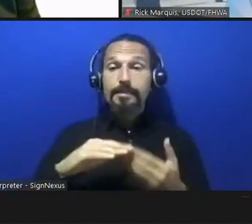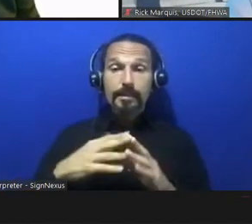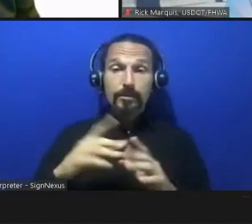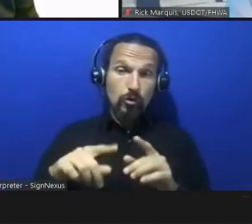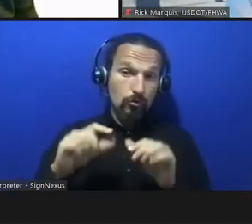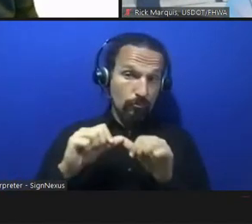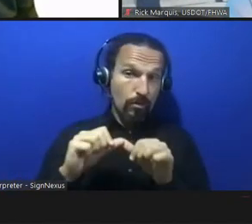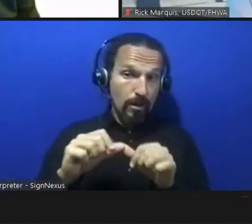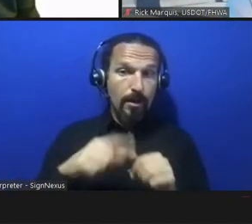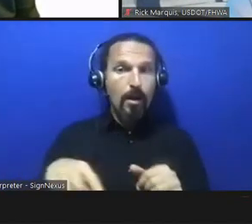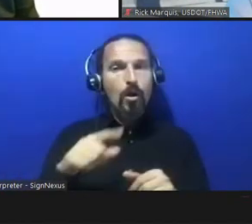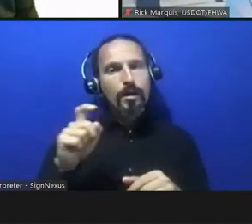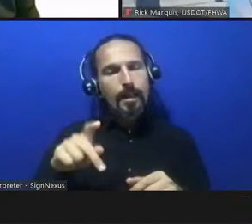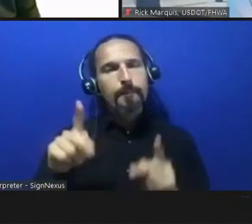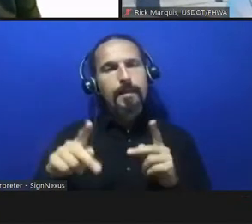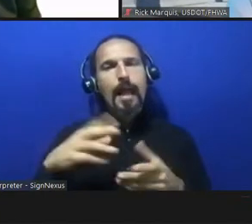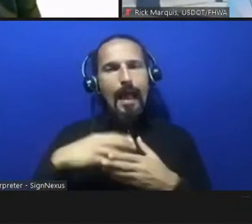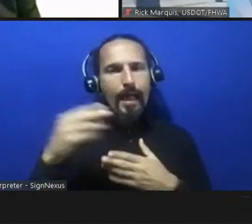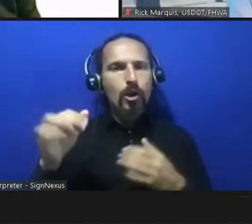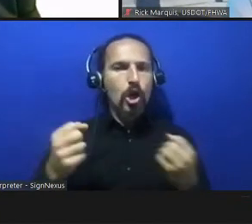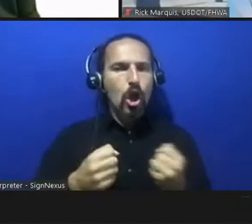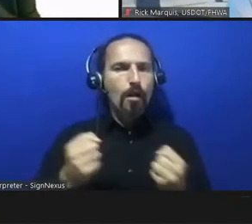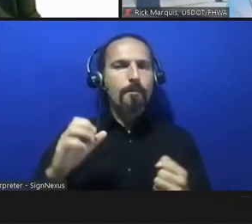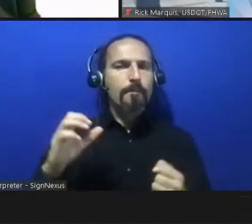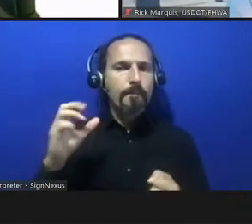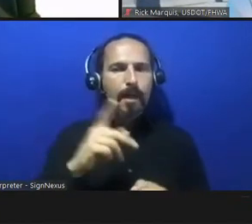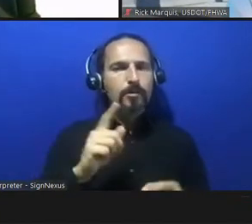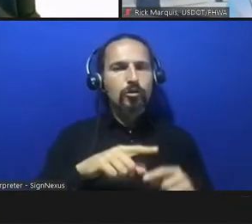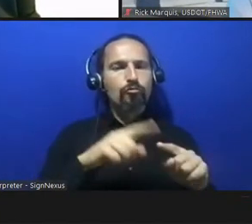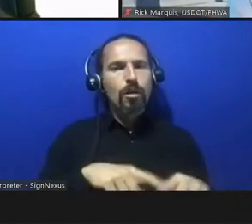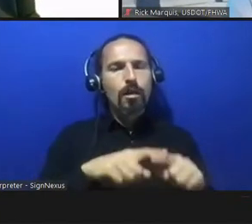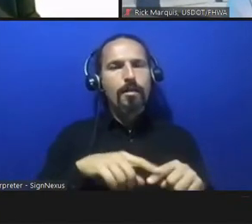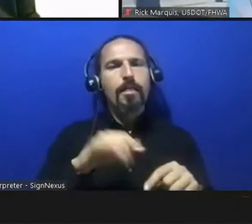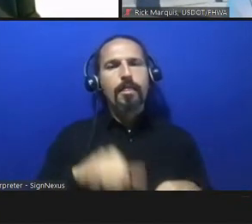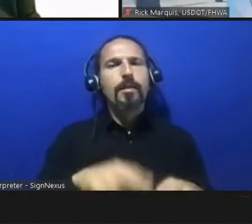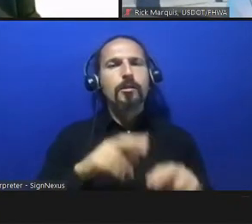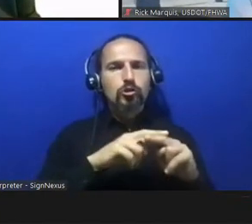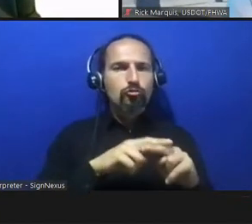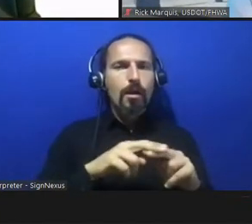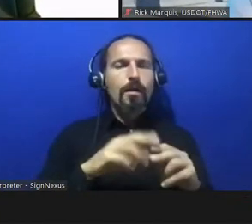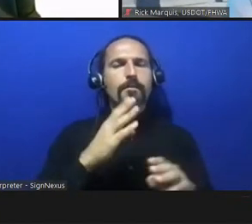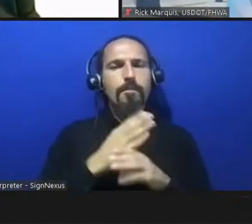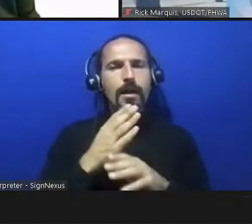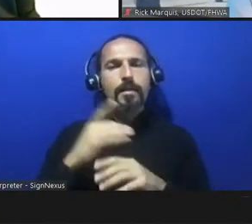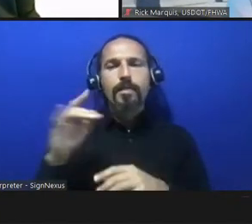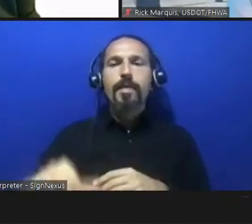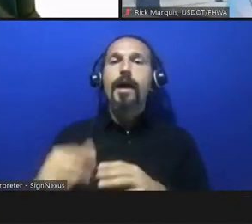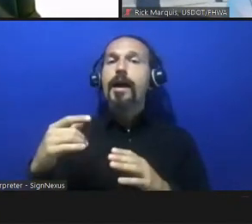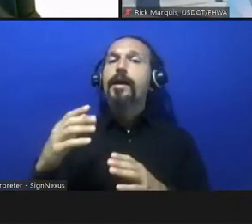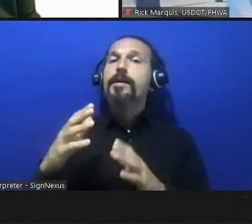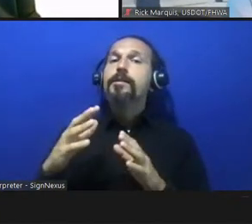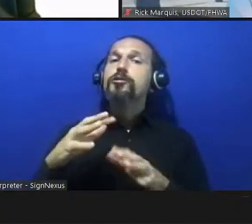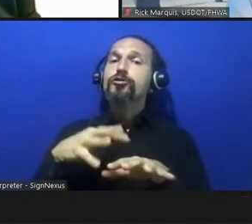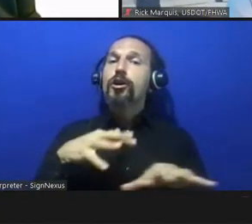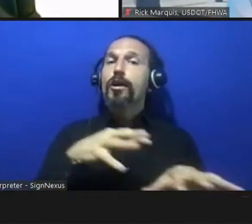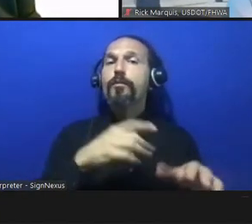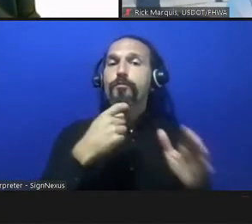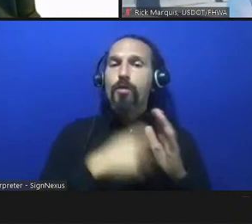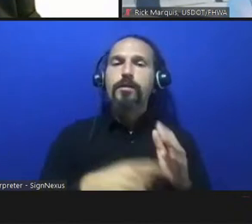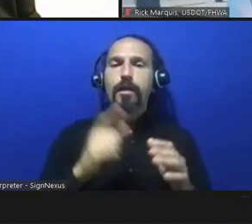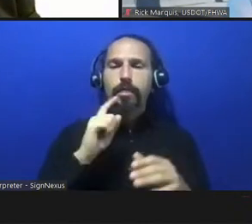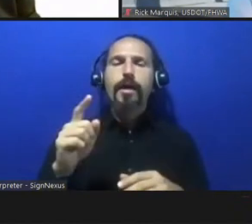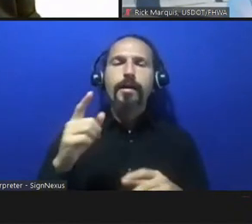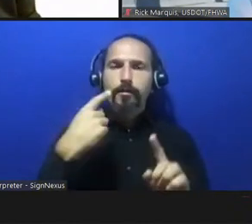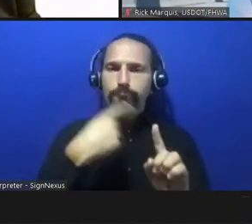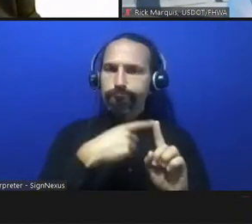function we must get people out of their cars and back into reliable public transportation congestion pricing is set to be a win-win-win for the city